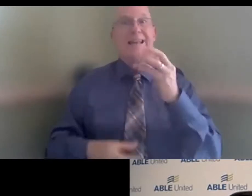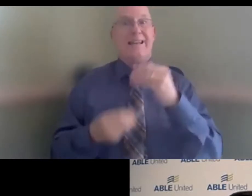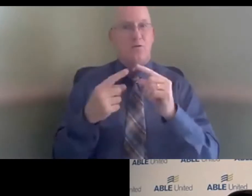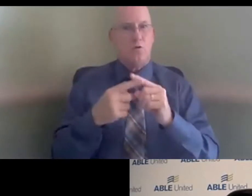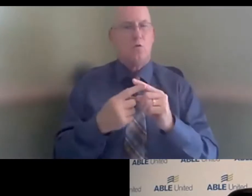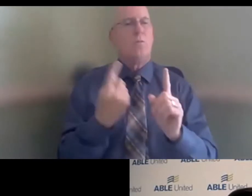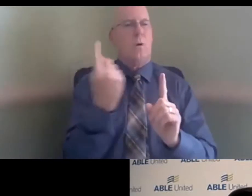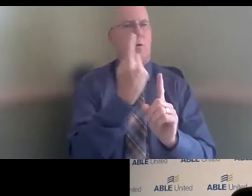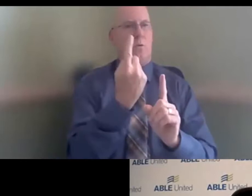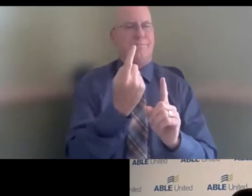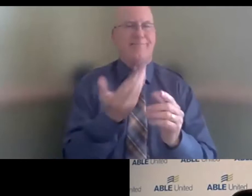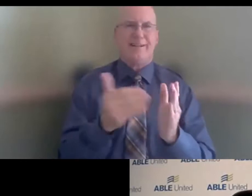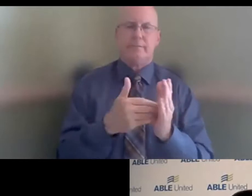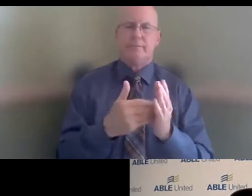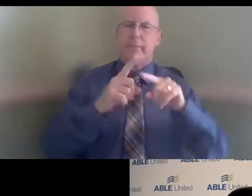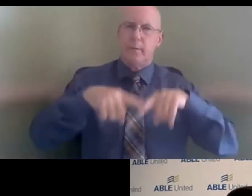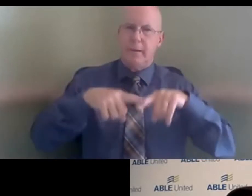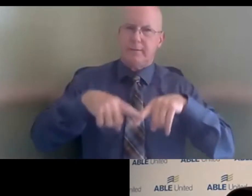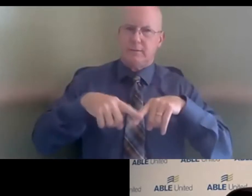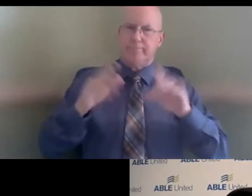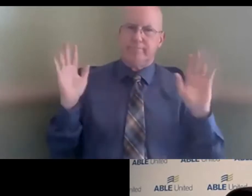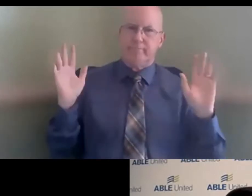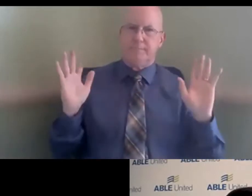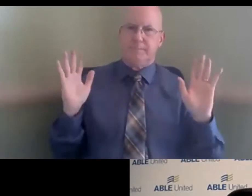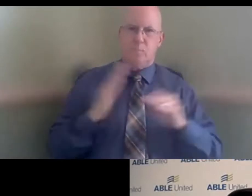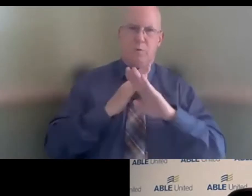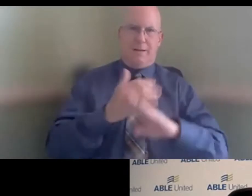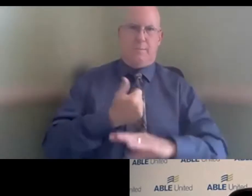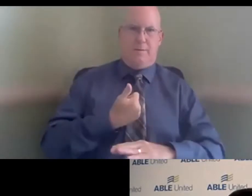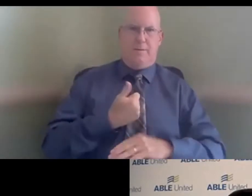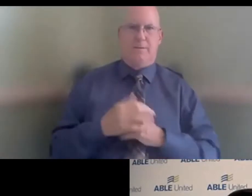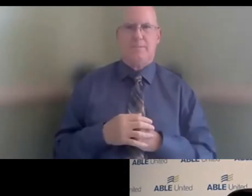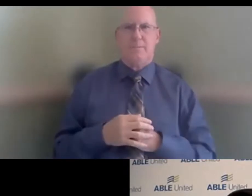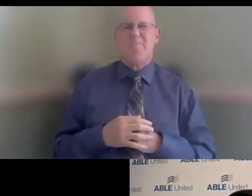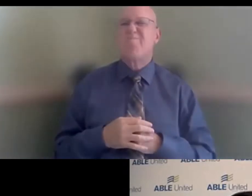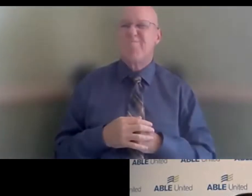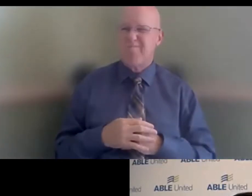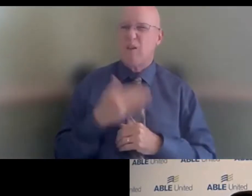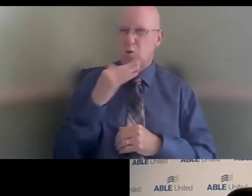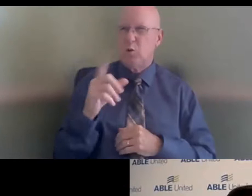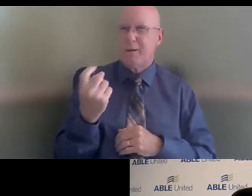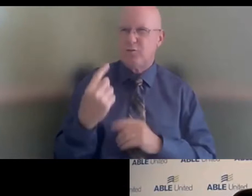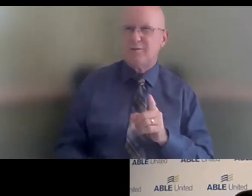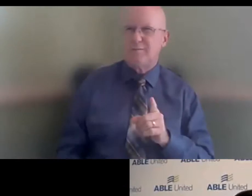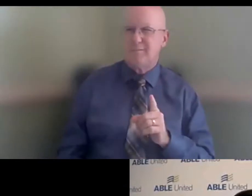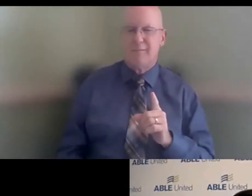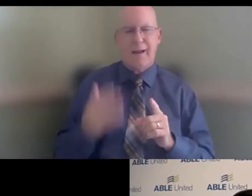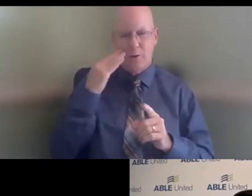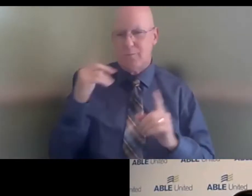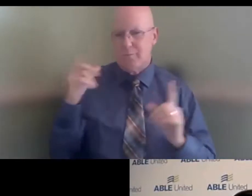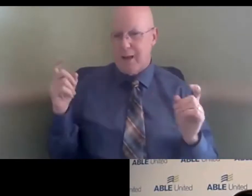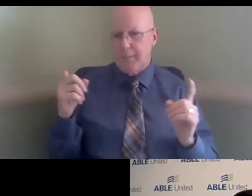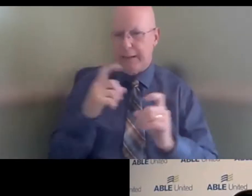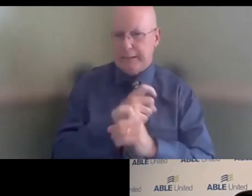with it depends to be safe. Yeah, that's a good question. I know that was a multifaceted type of